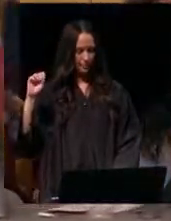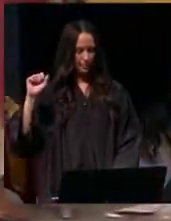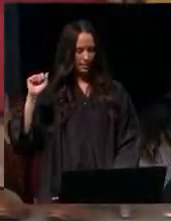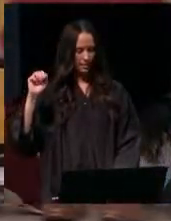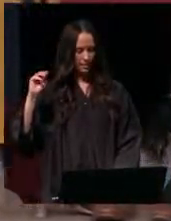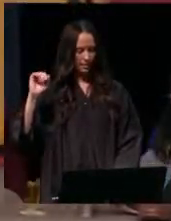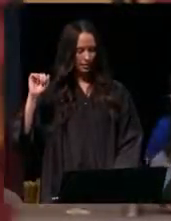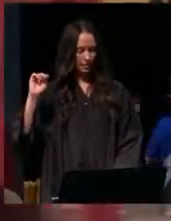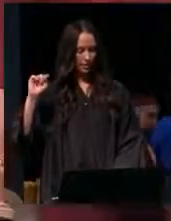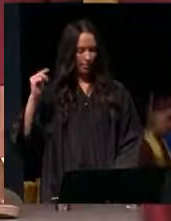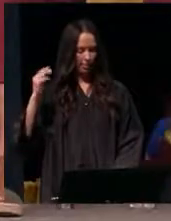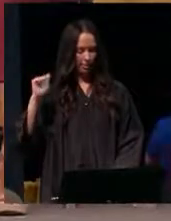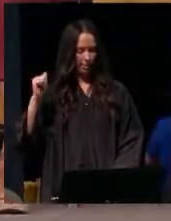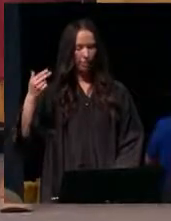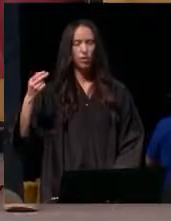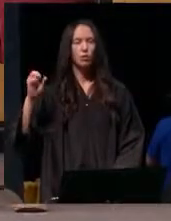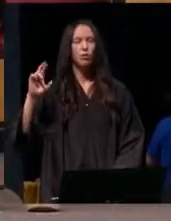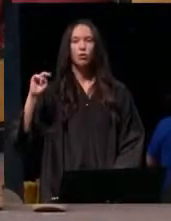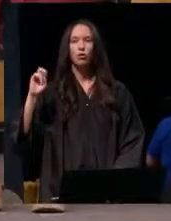Samantha Horner.